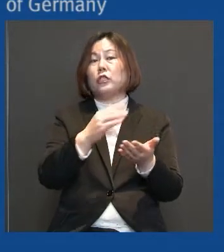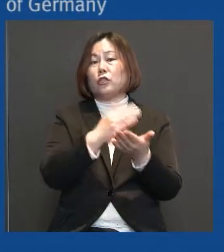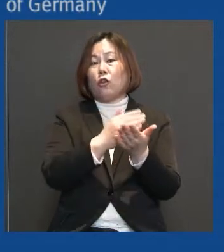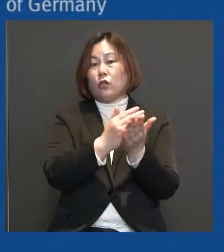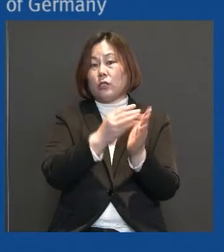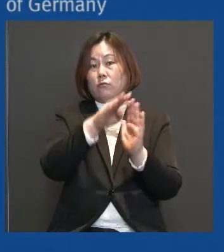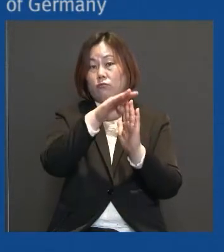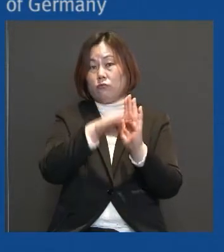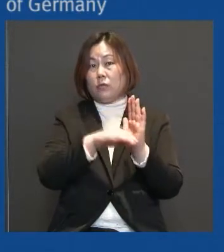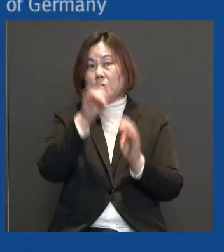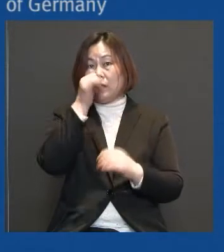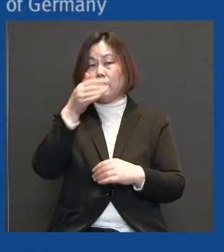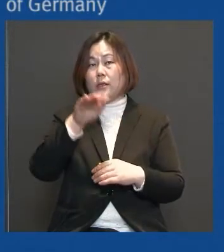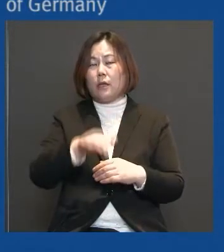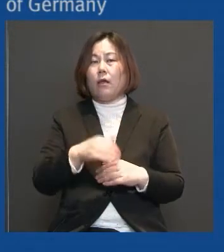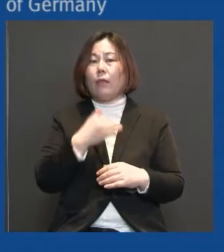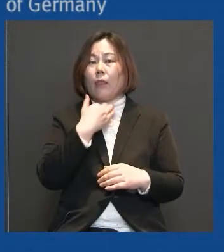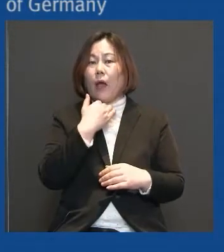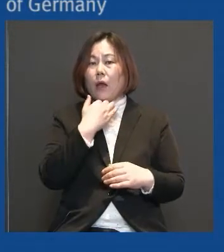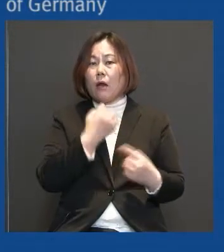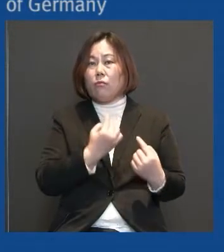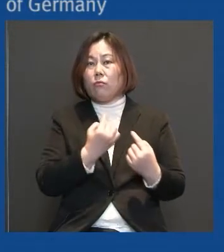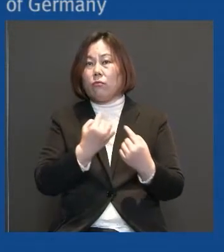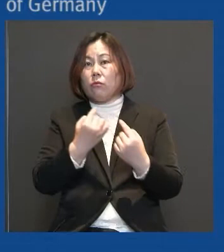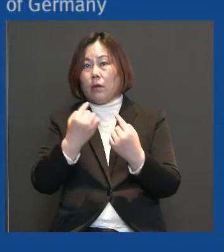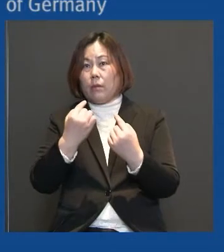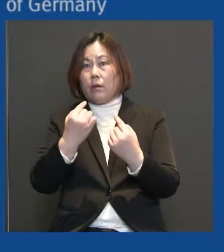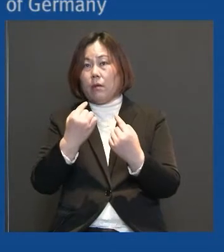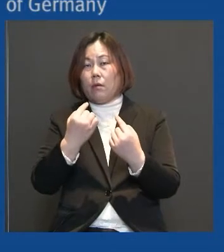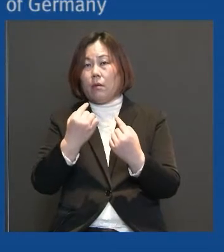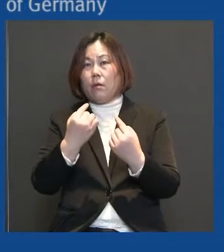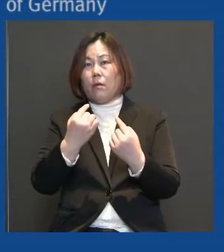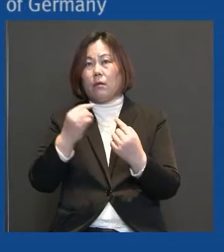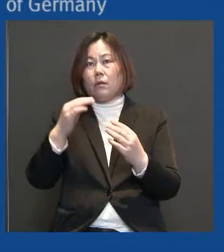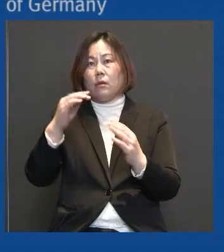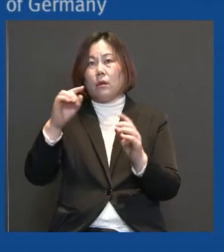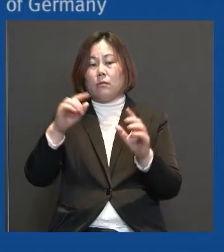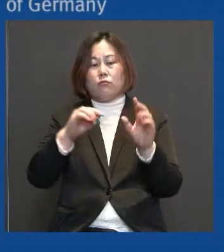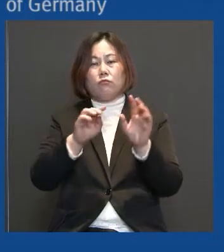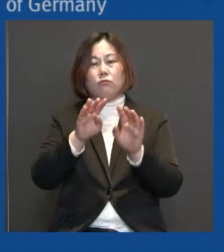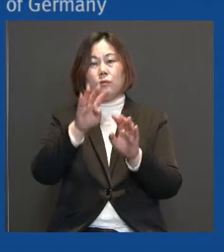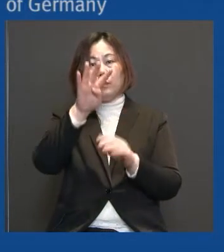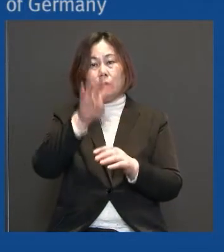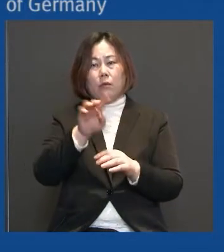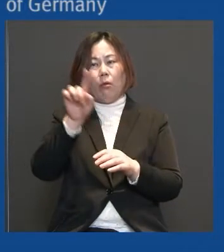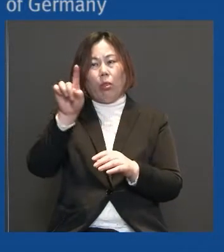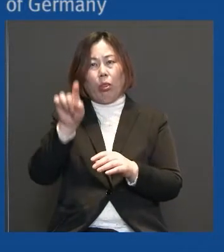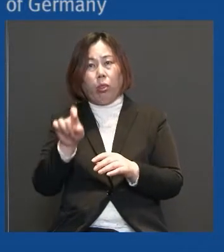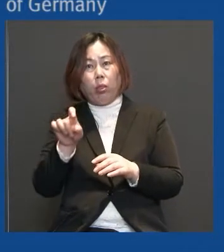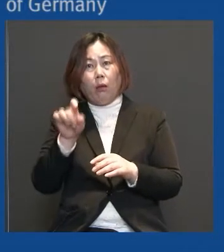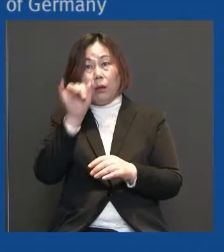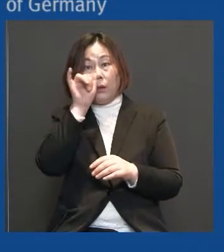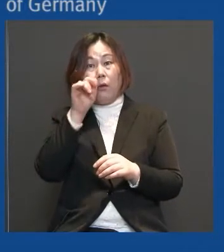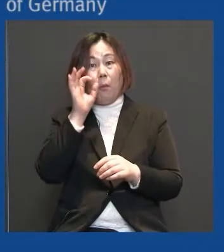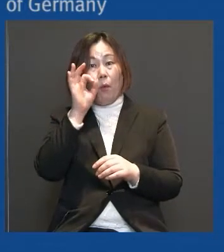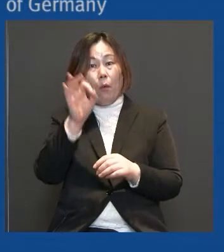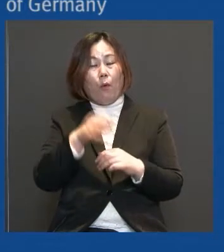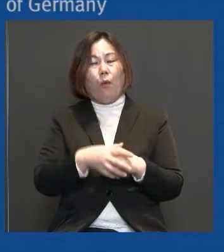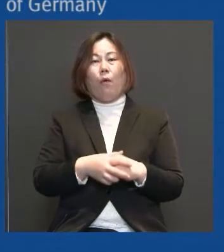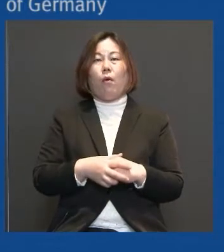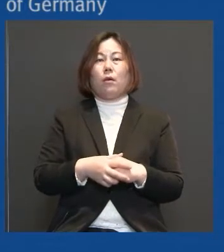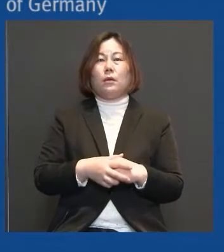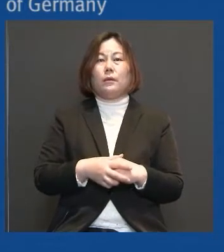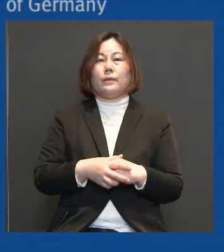So the numbers decrease with age and the lowest in the education level, so who have access to internet. And